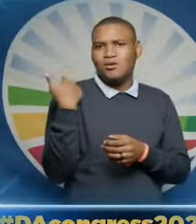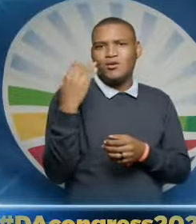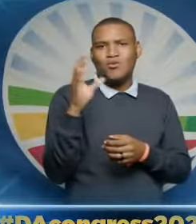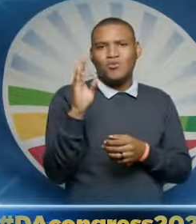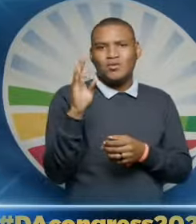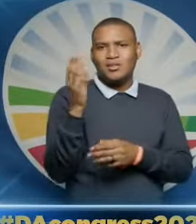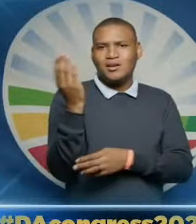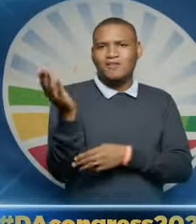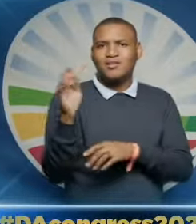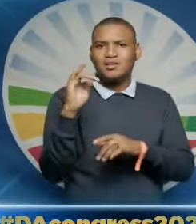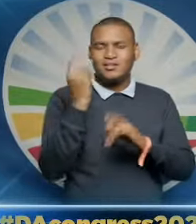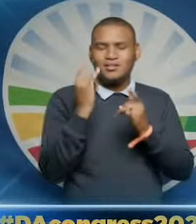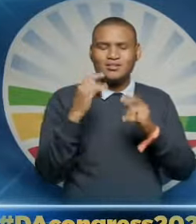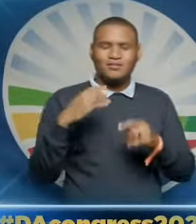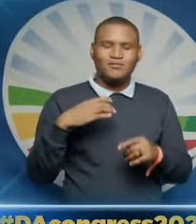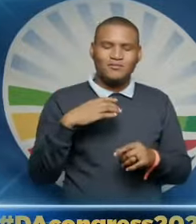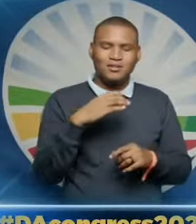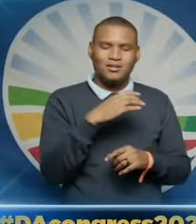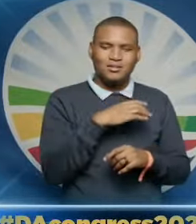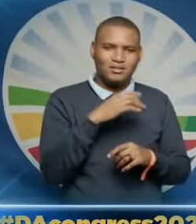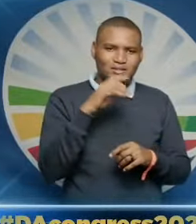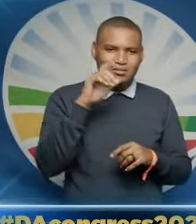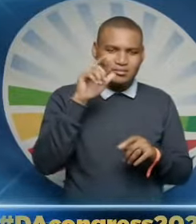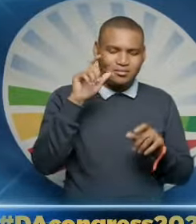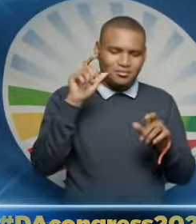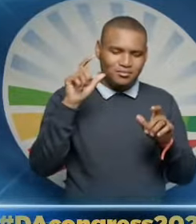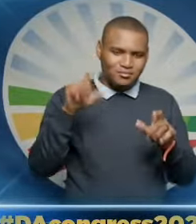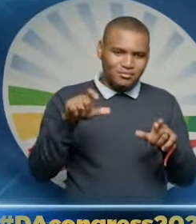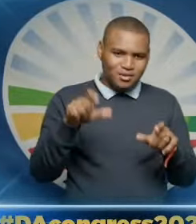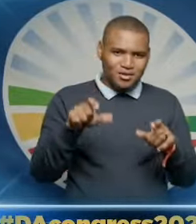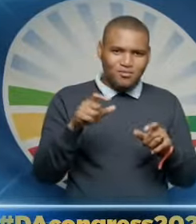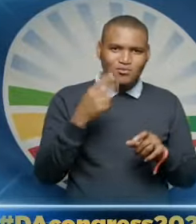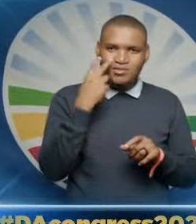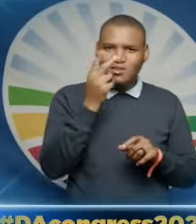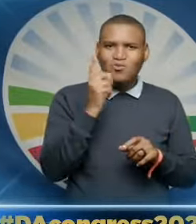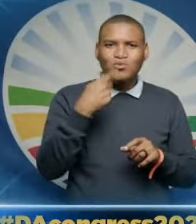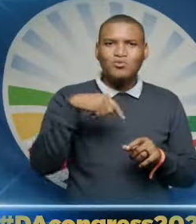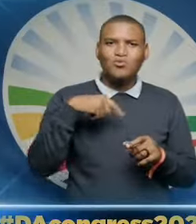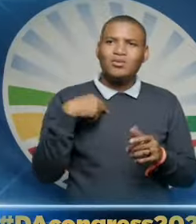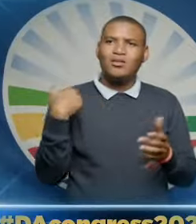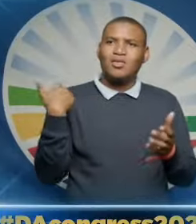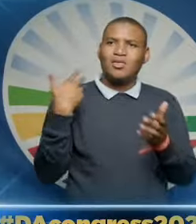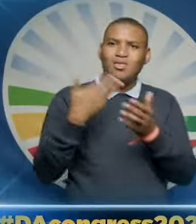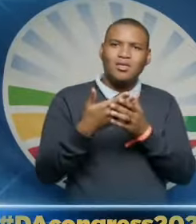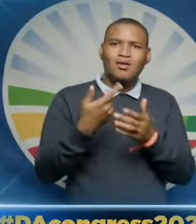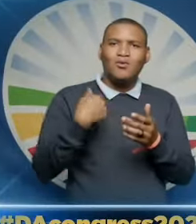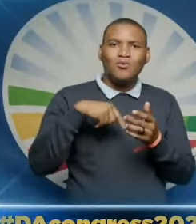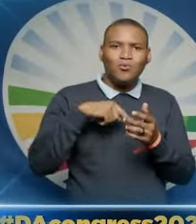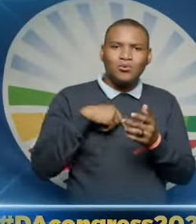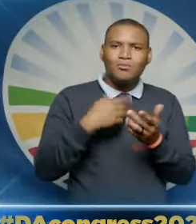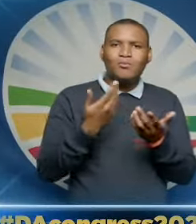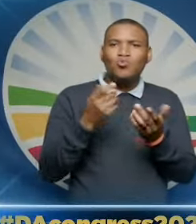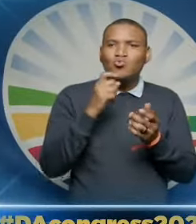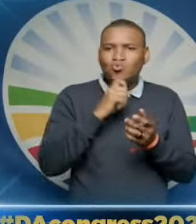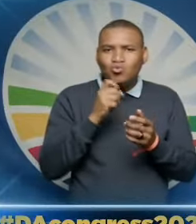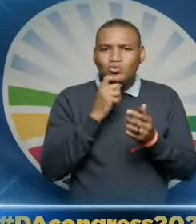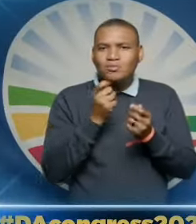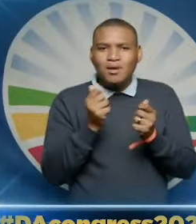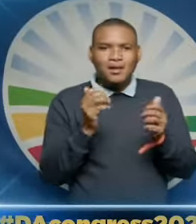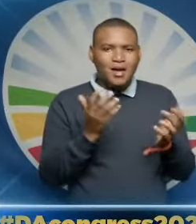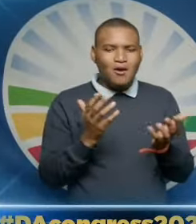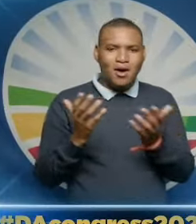City of Cape Town Council. And in that budget, you can see what we've been able, where we are putting our money, and how that is